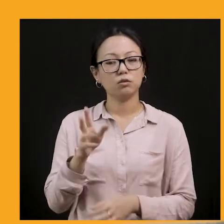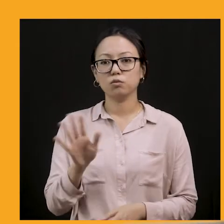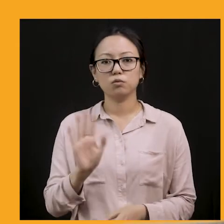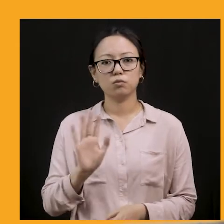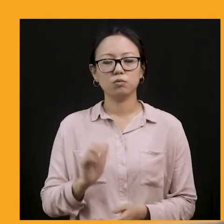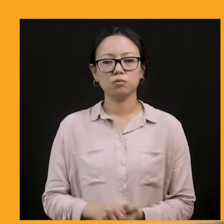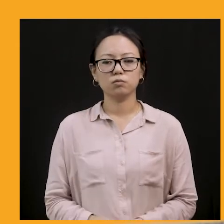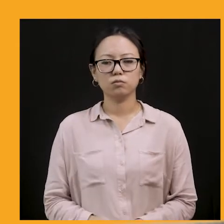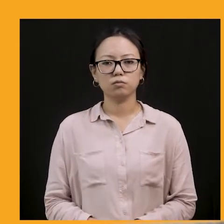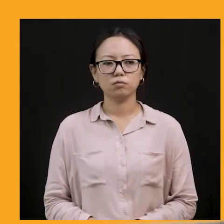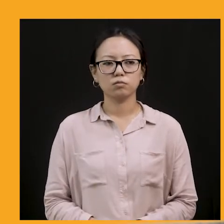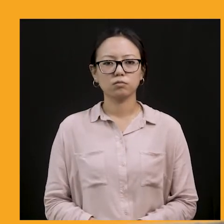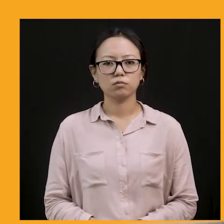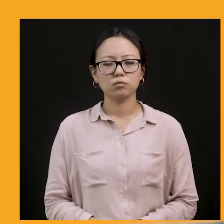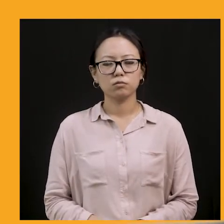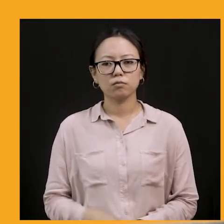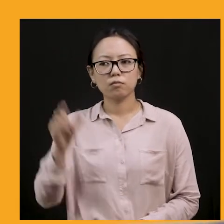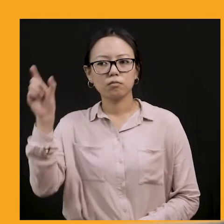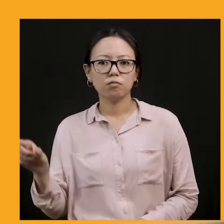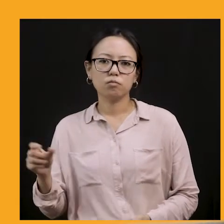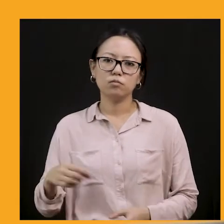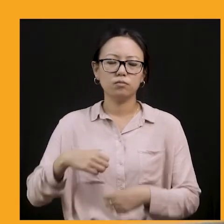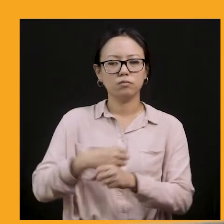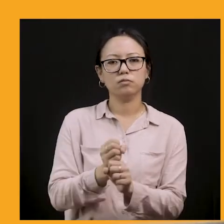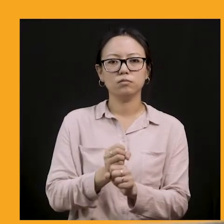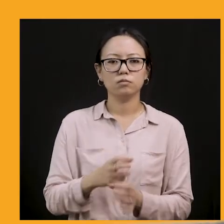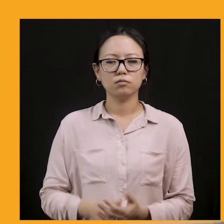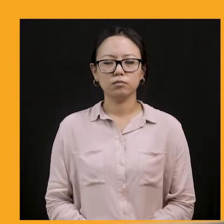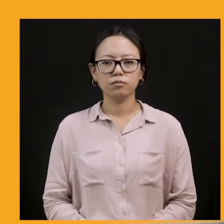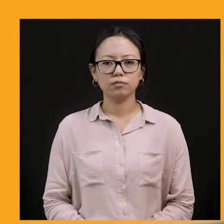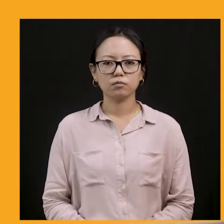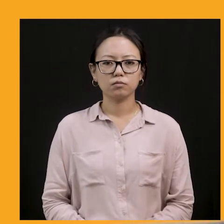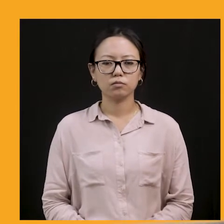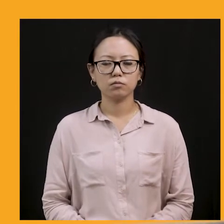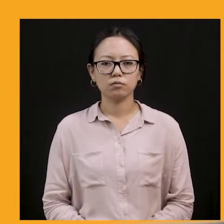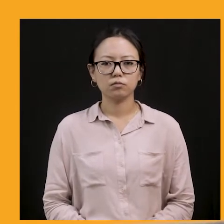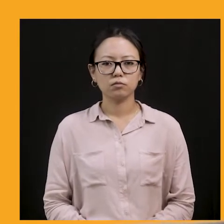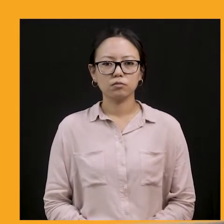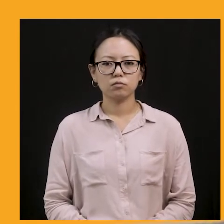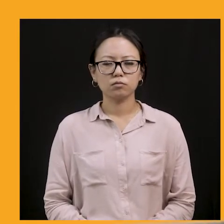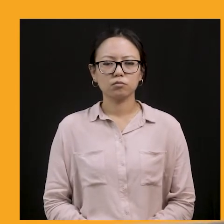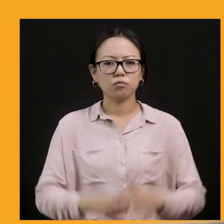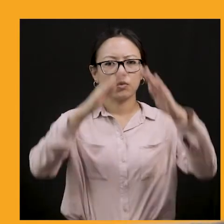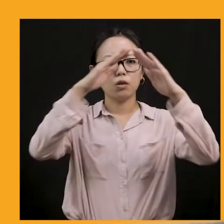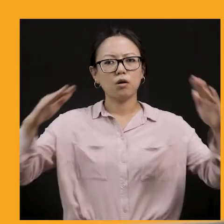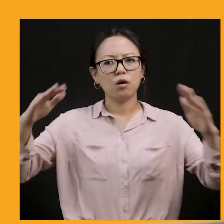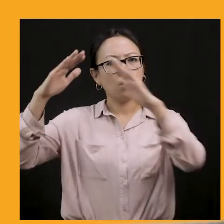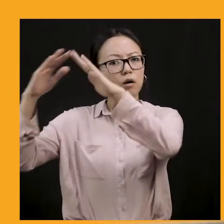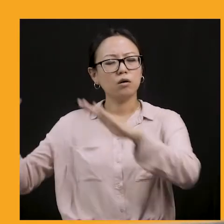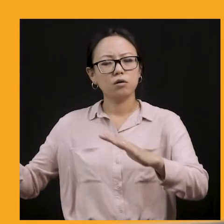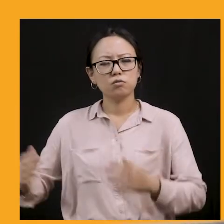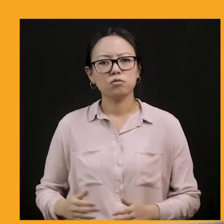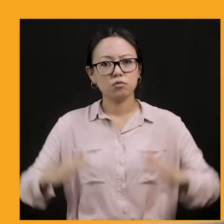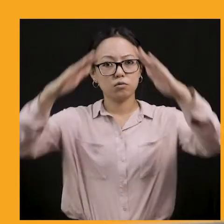itself. But these are all man-made. So houses, it can be small, It can